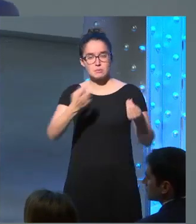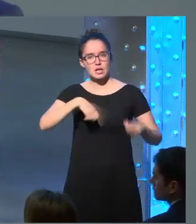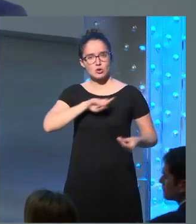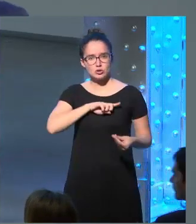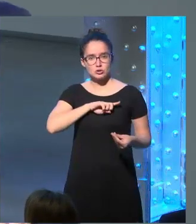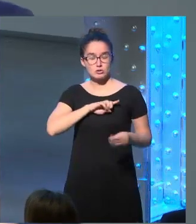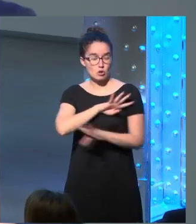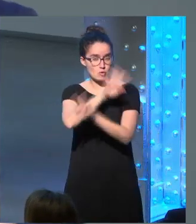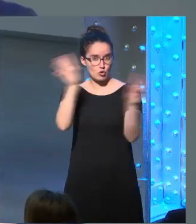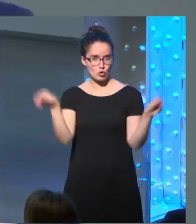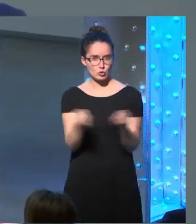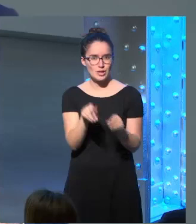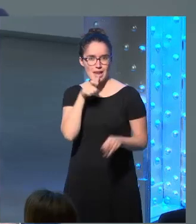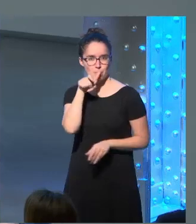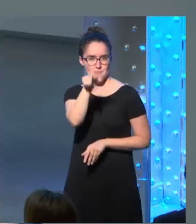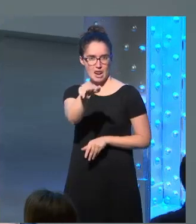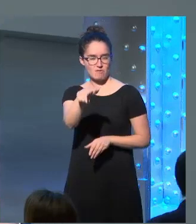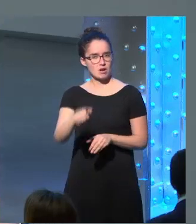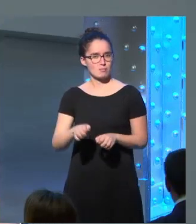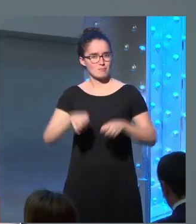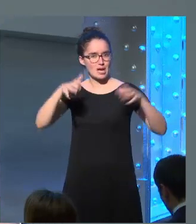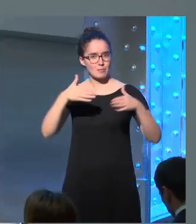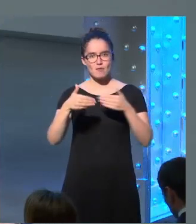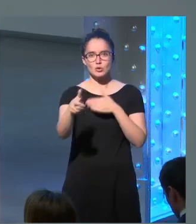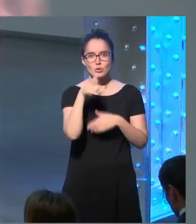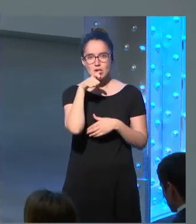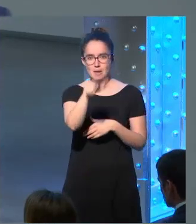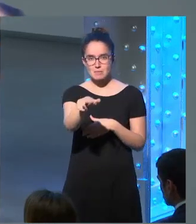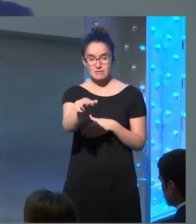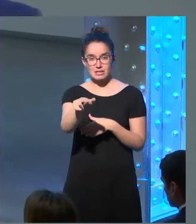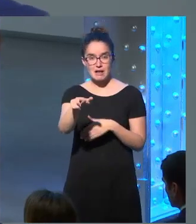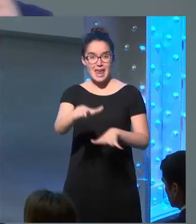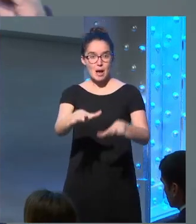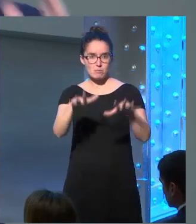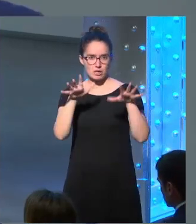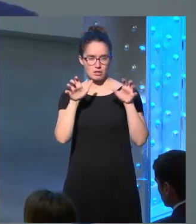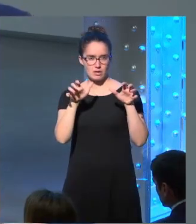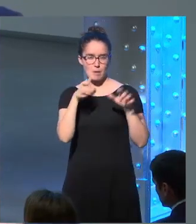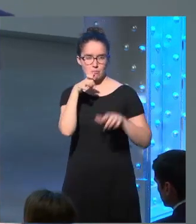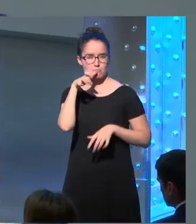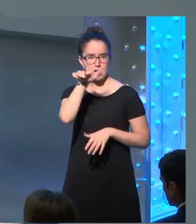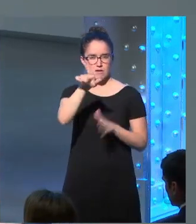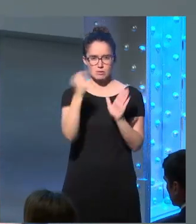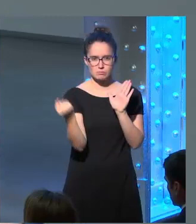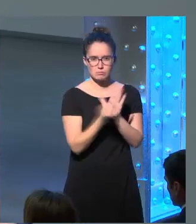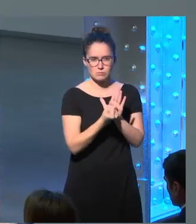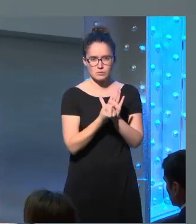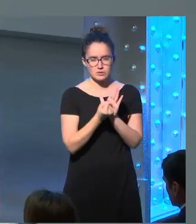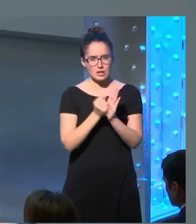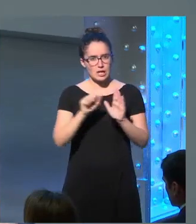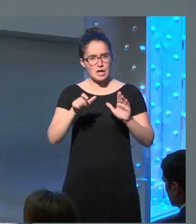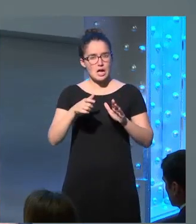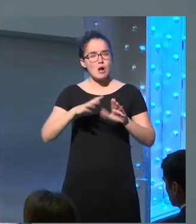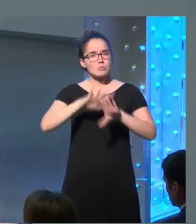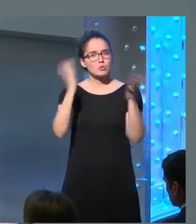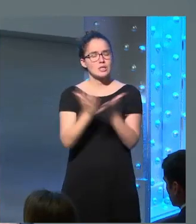to improve employability, and for us the magic word for the next year will be, for the next years, will be